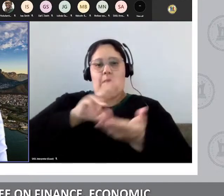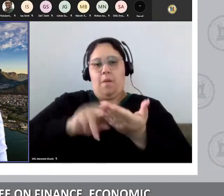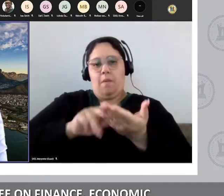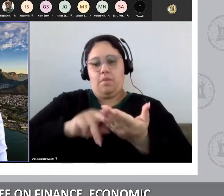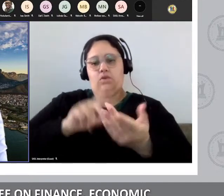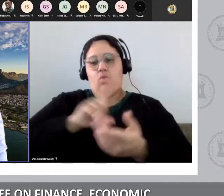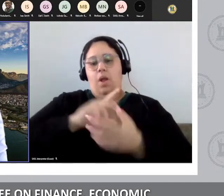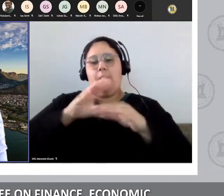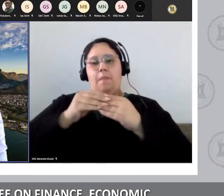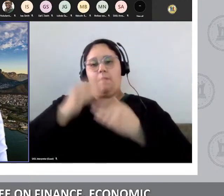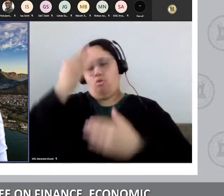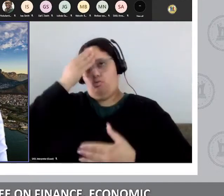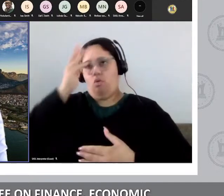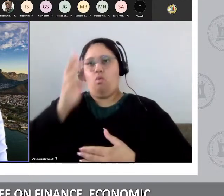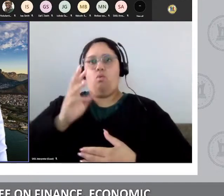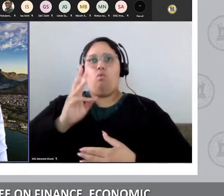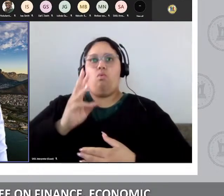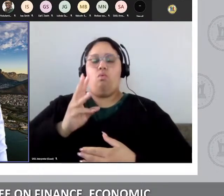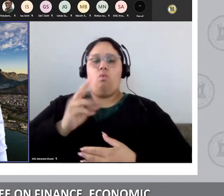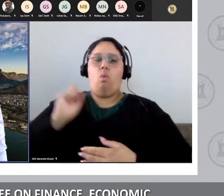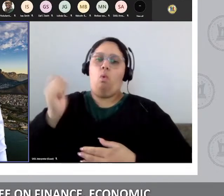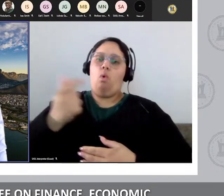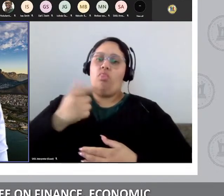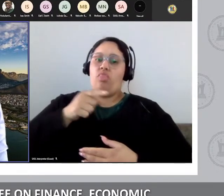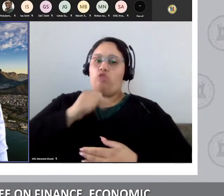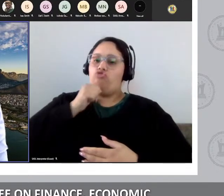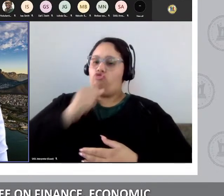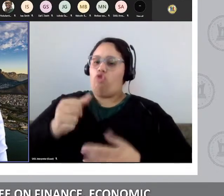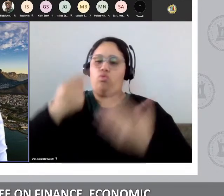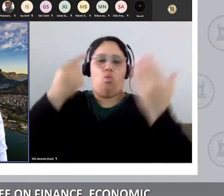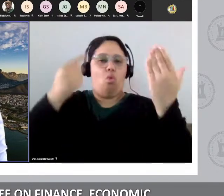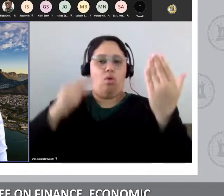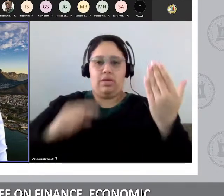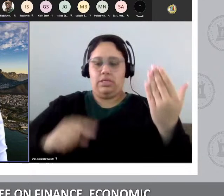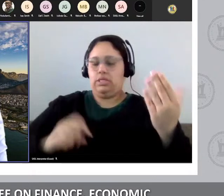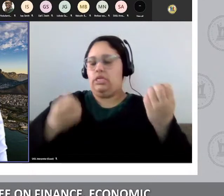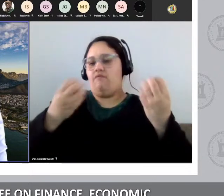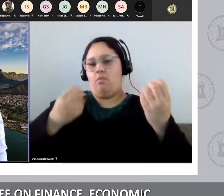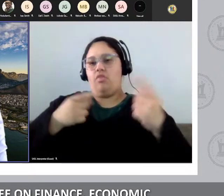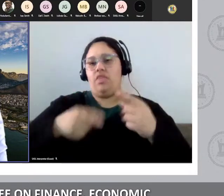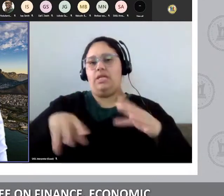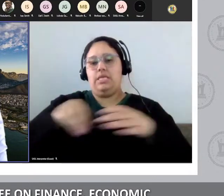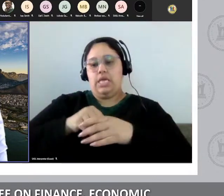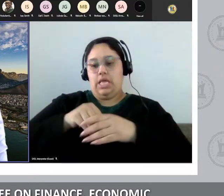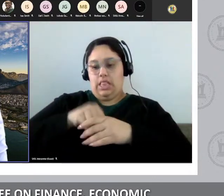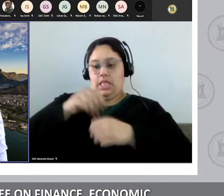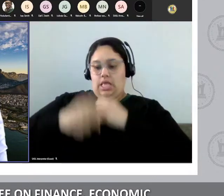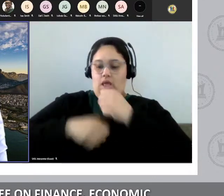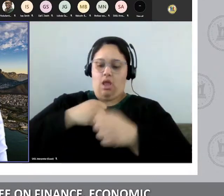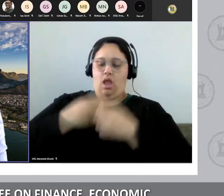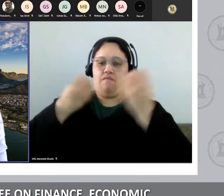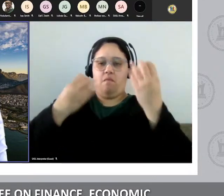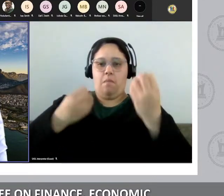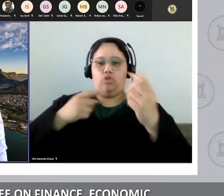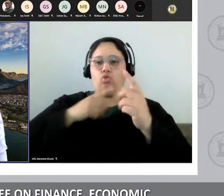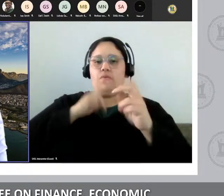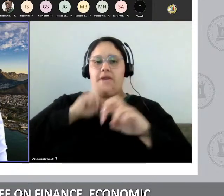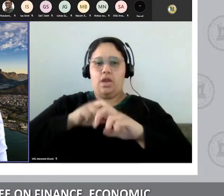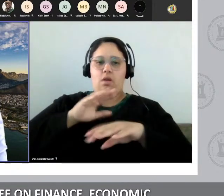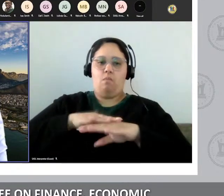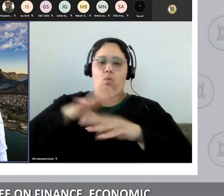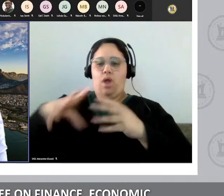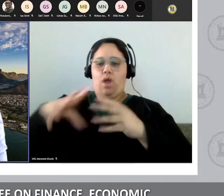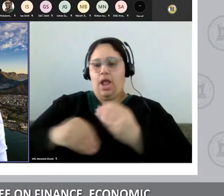Because as members will also know, that is not audited information, it's in-year information that we publish. So it does require extra level